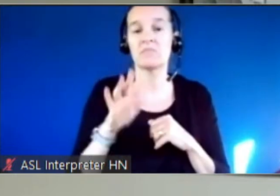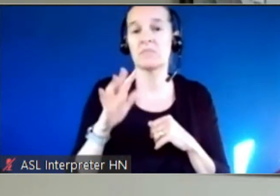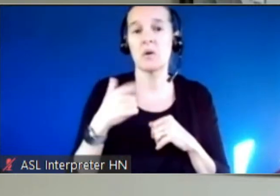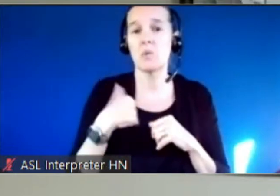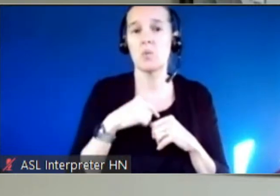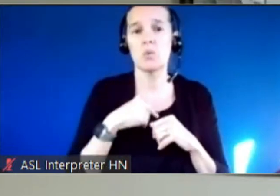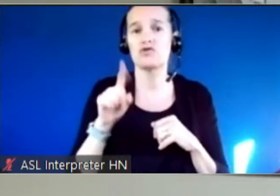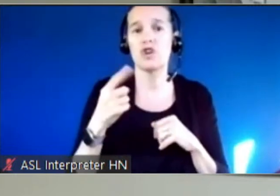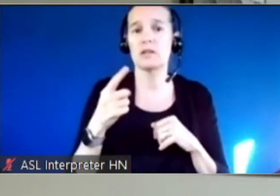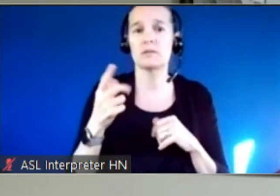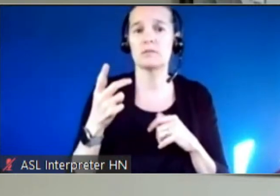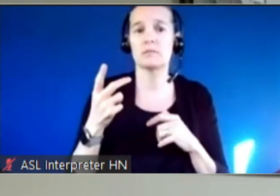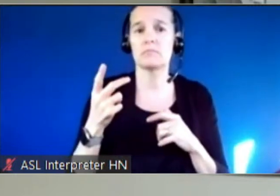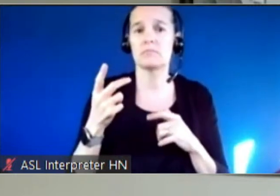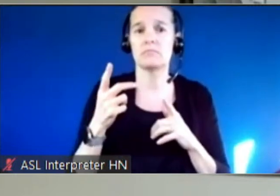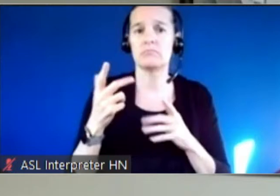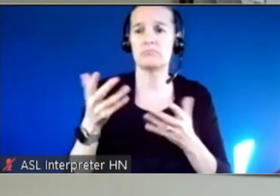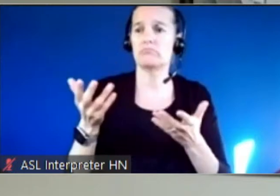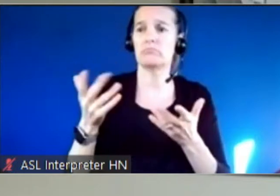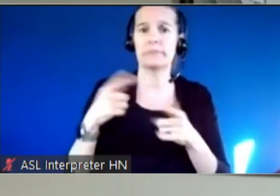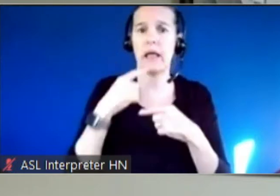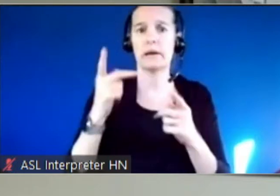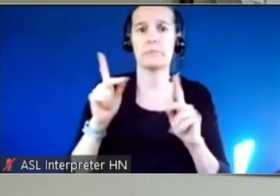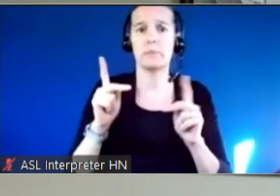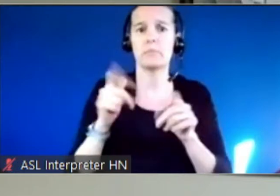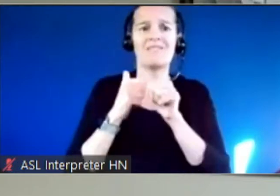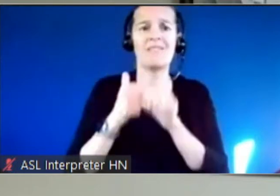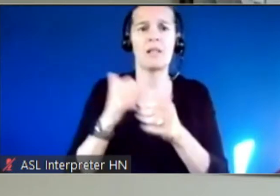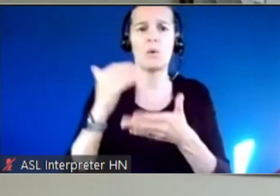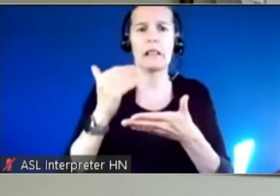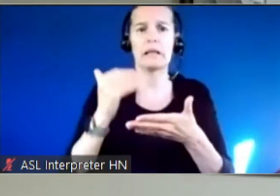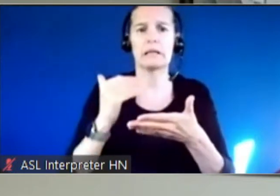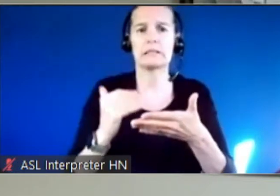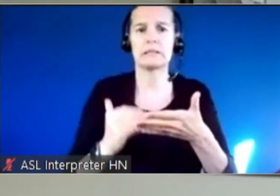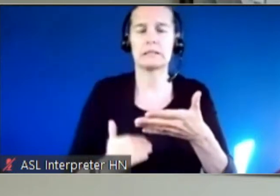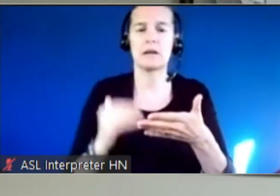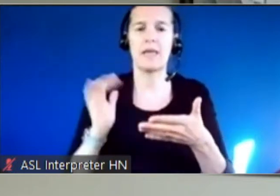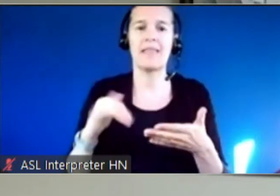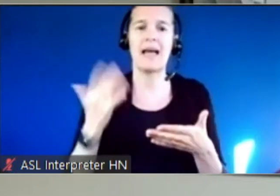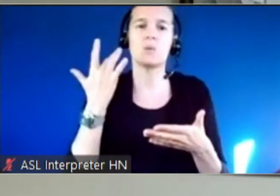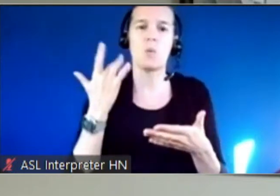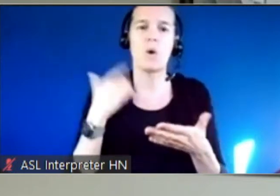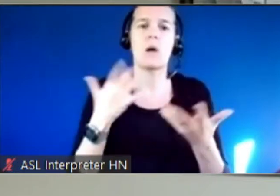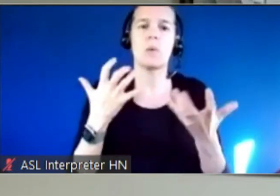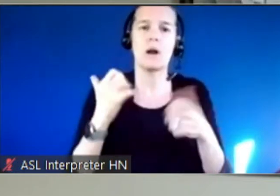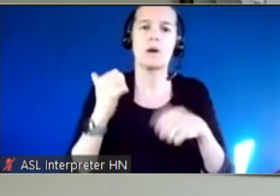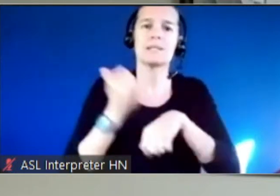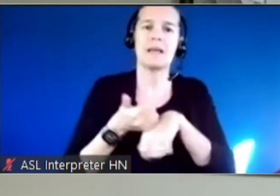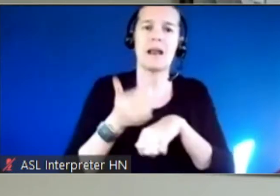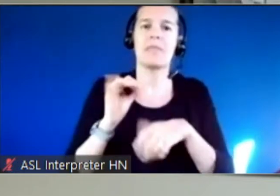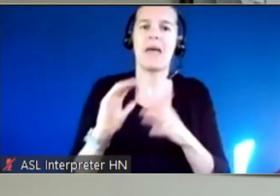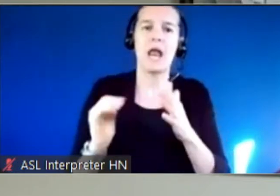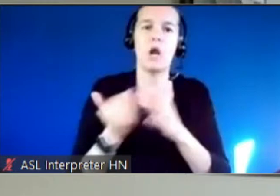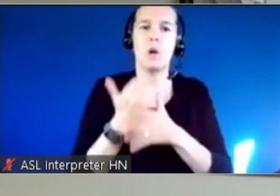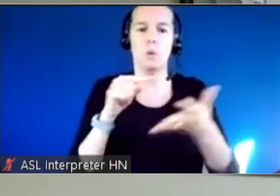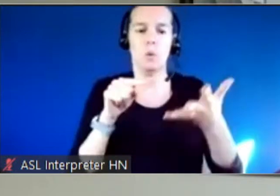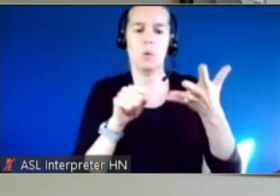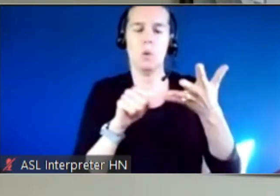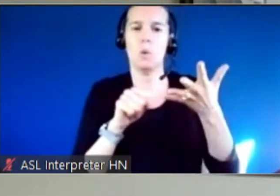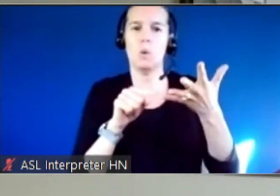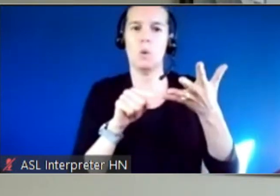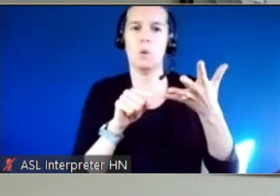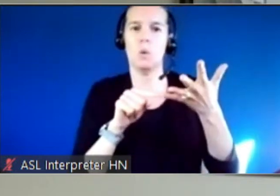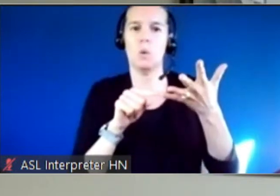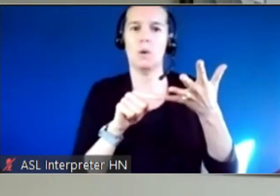in on the basis of lists. And that's one of the reasons why we're looking forward to this new platform, My Turn, to help sort this